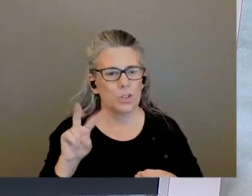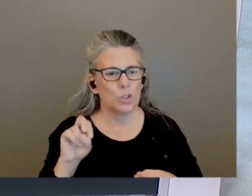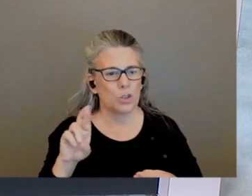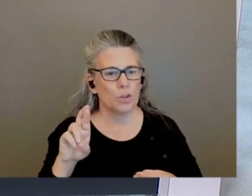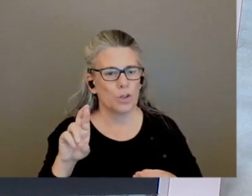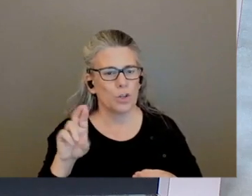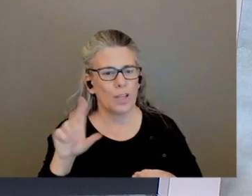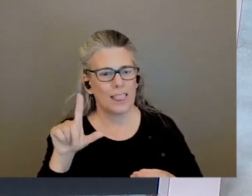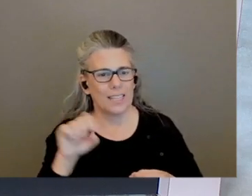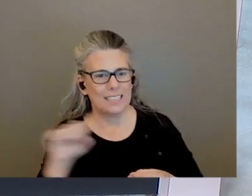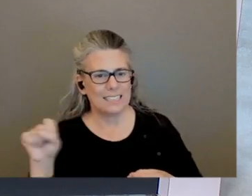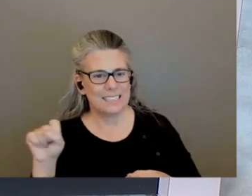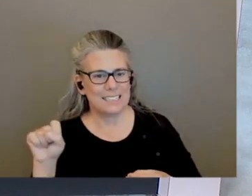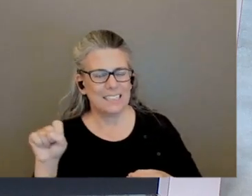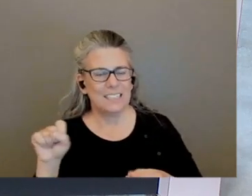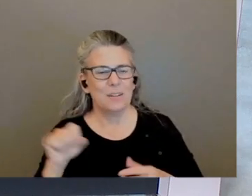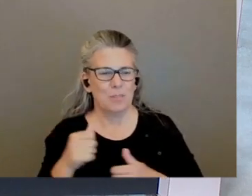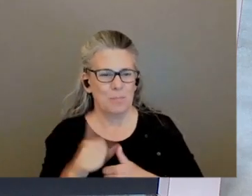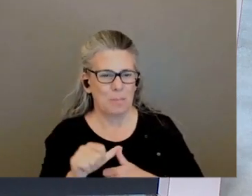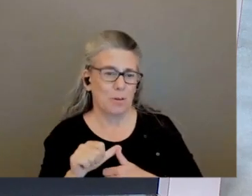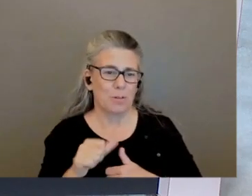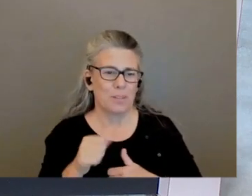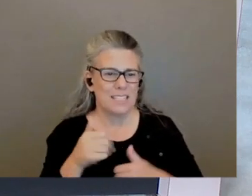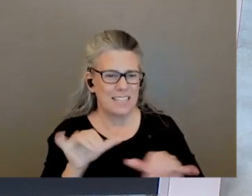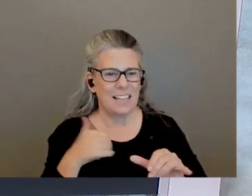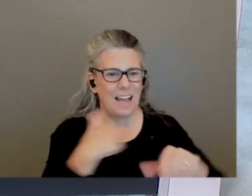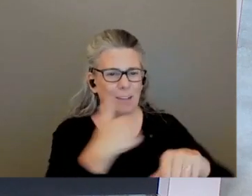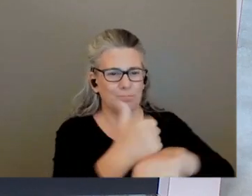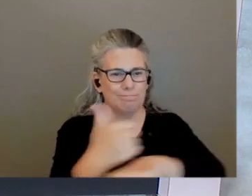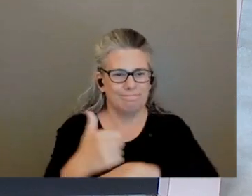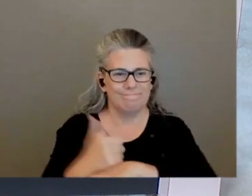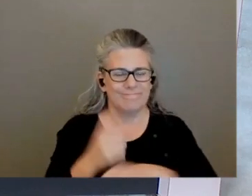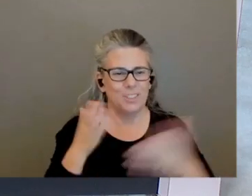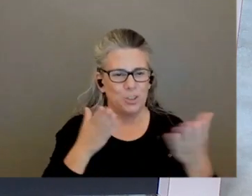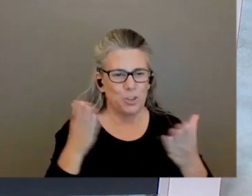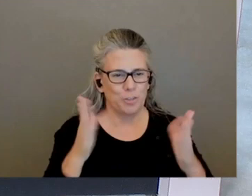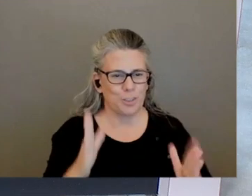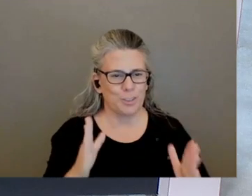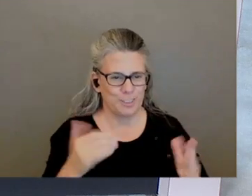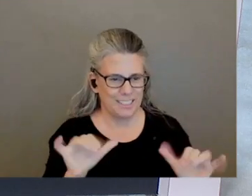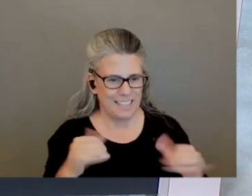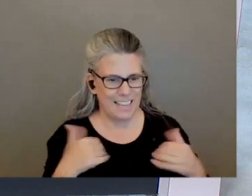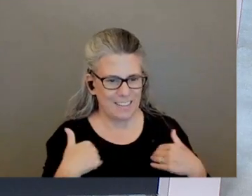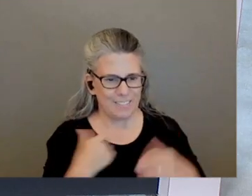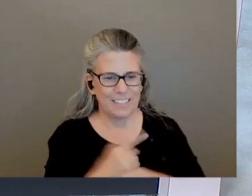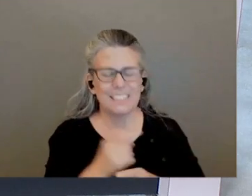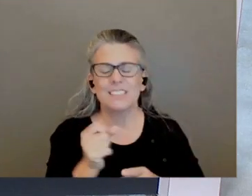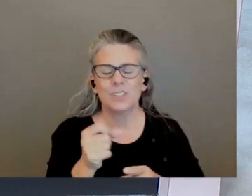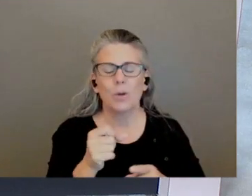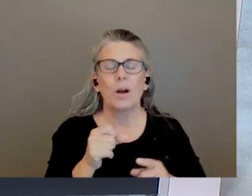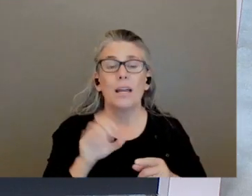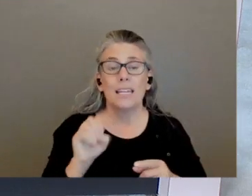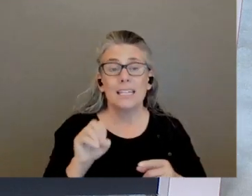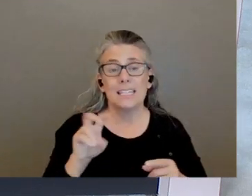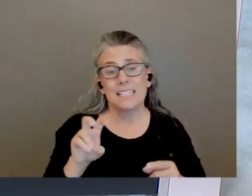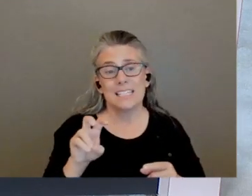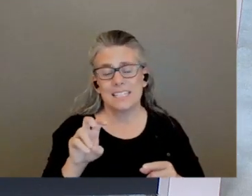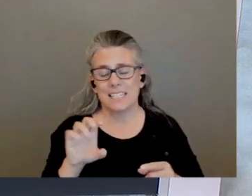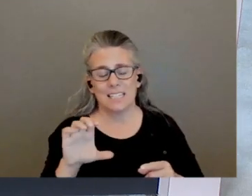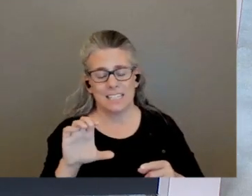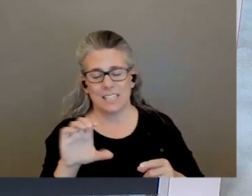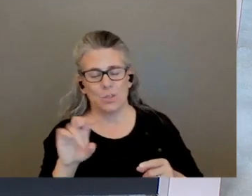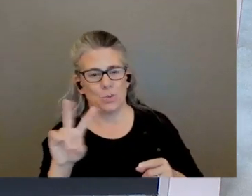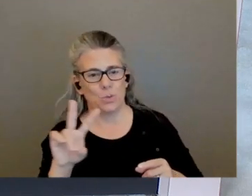server. There is server somewhere. There are servers somewhere, and these are most of the time Amazon EC2 instances. So can you tell us